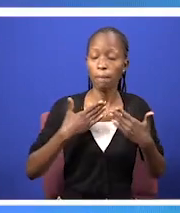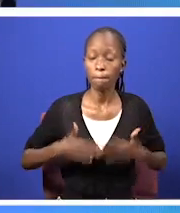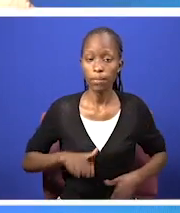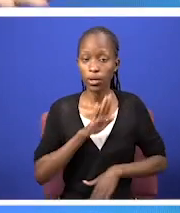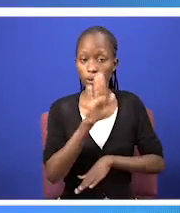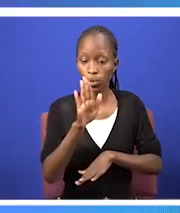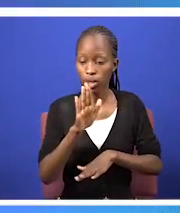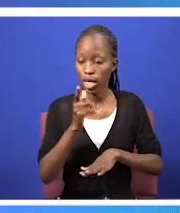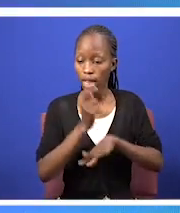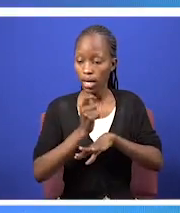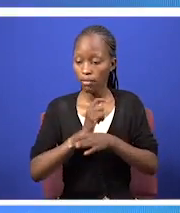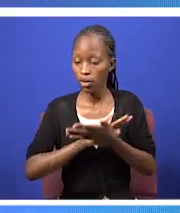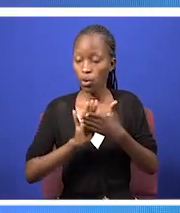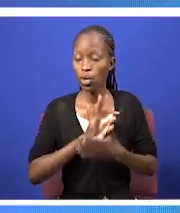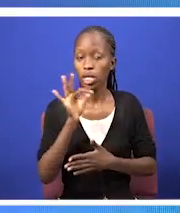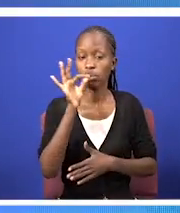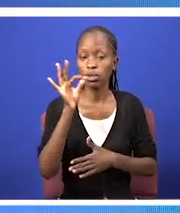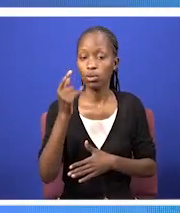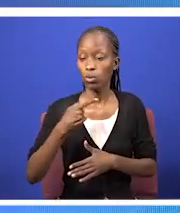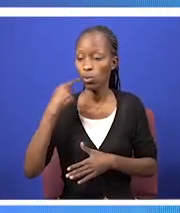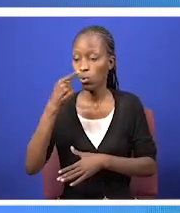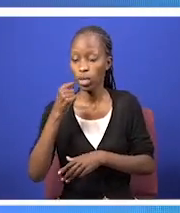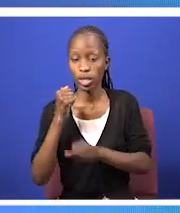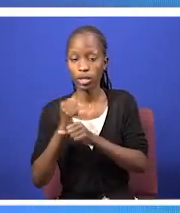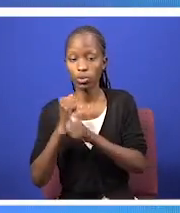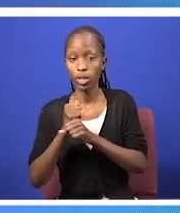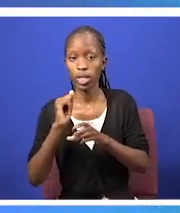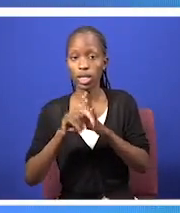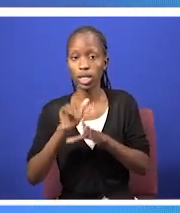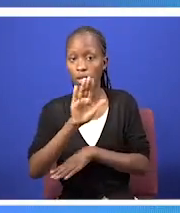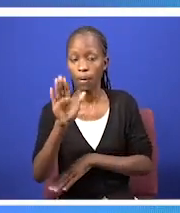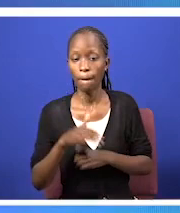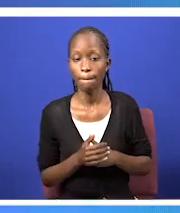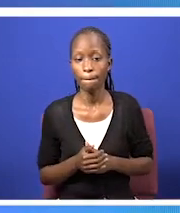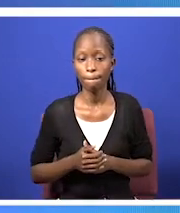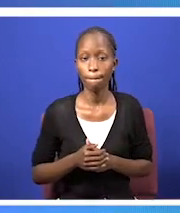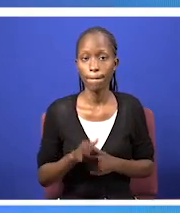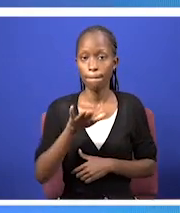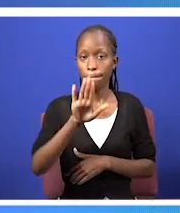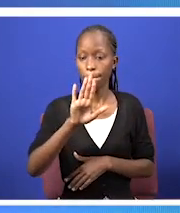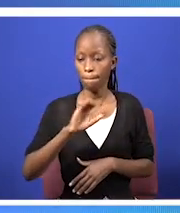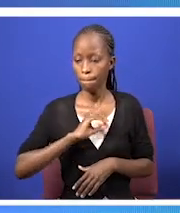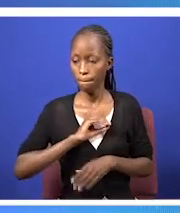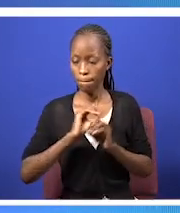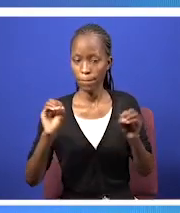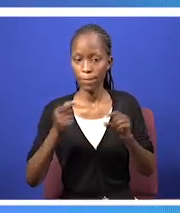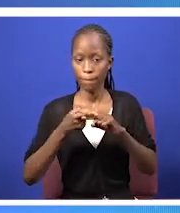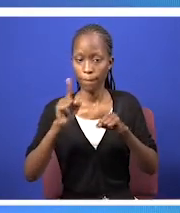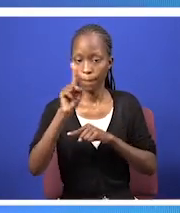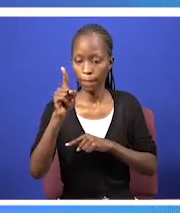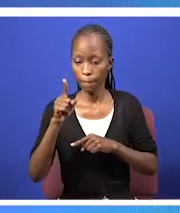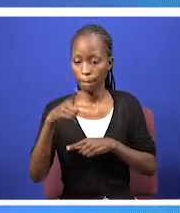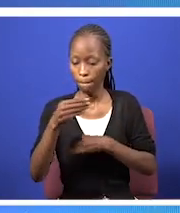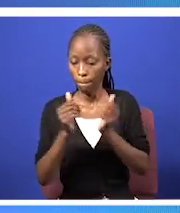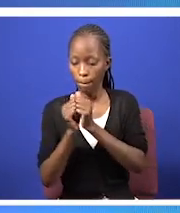are the temples of the Holy Spirit who is at work within you? You are not your own. You